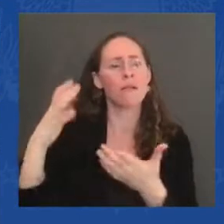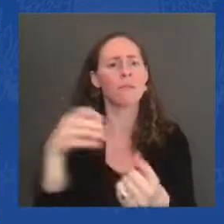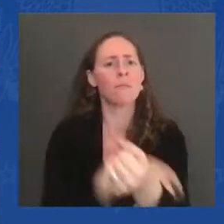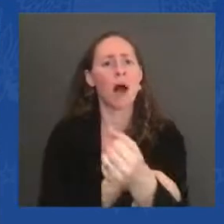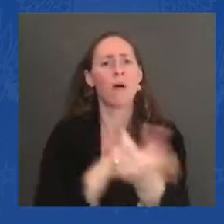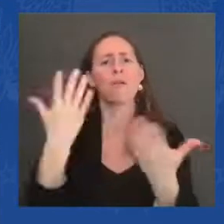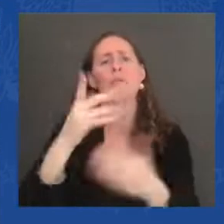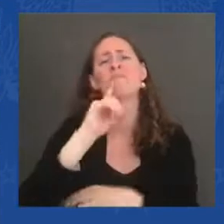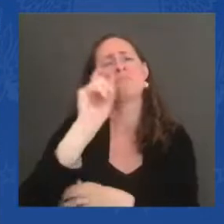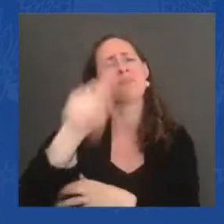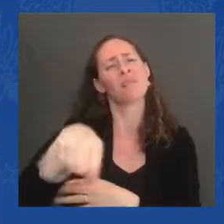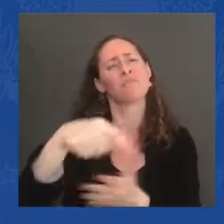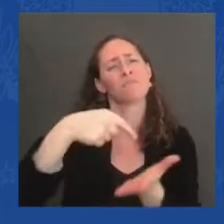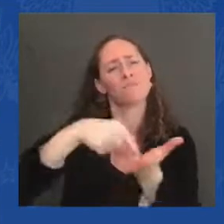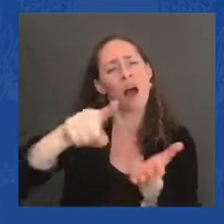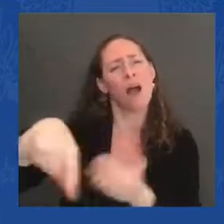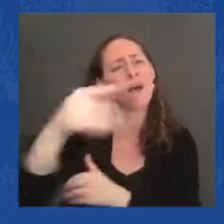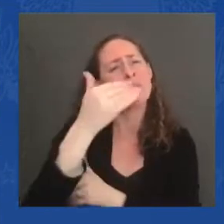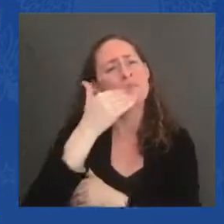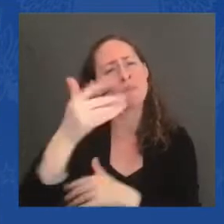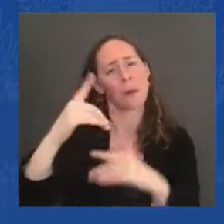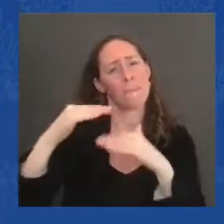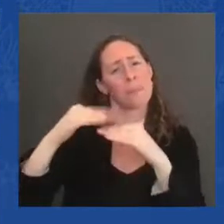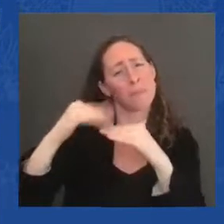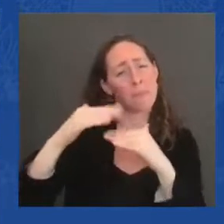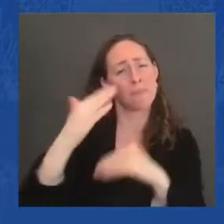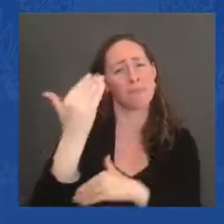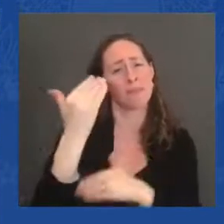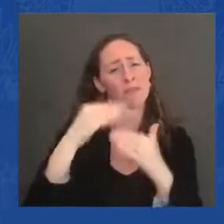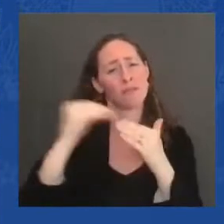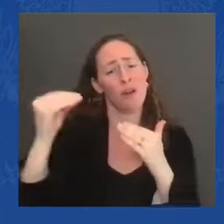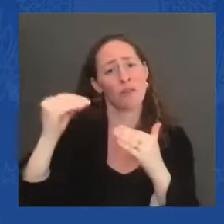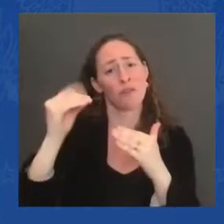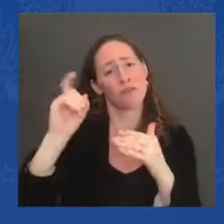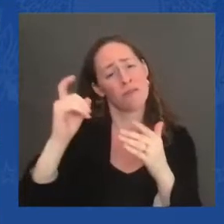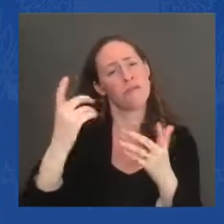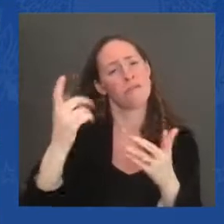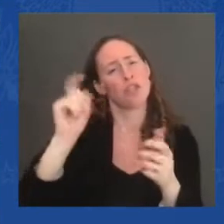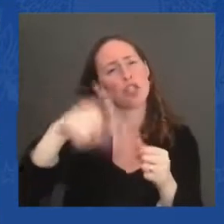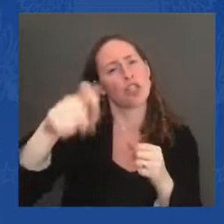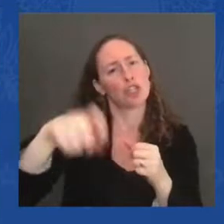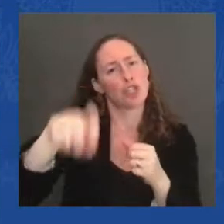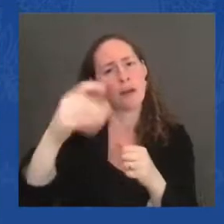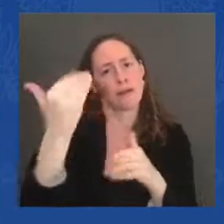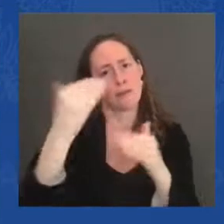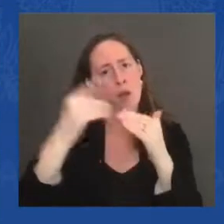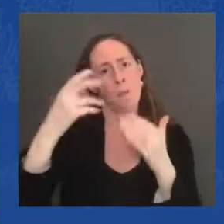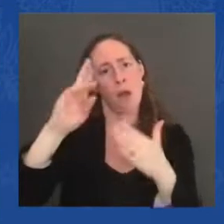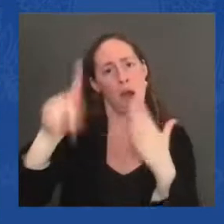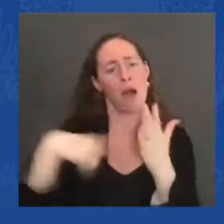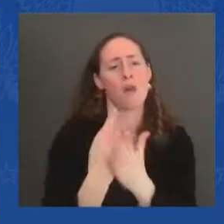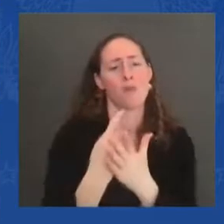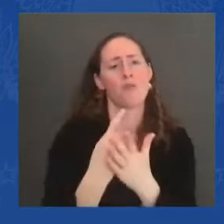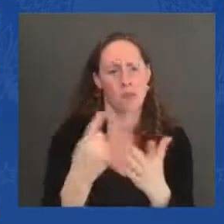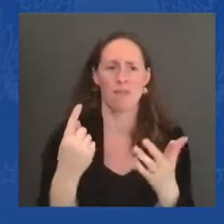with Congress to raise the pay gap for federal wildland firefighters.